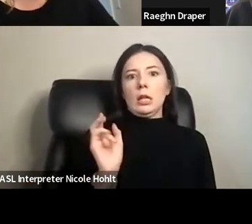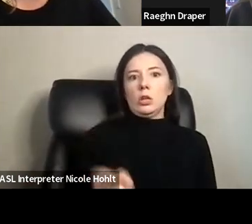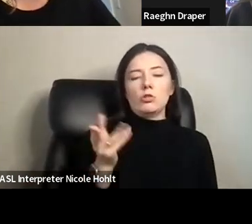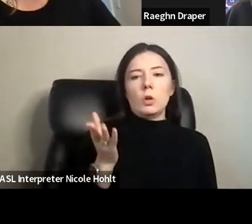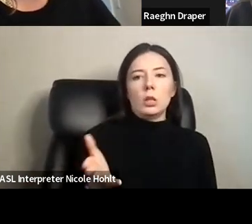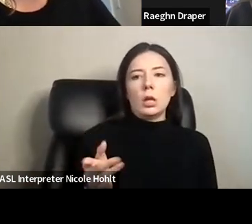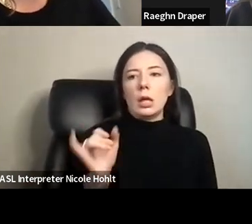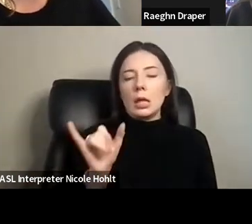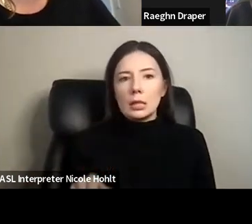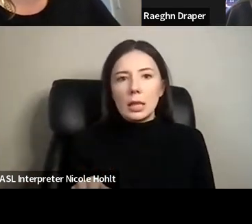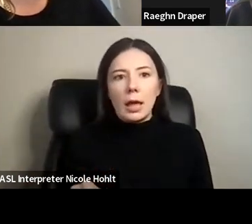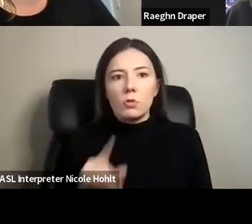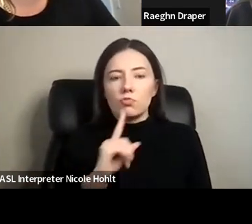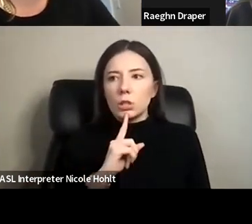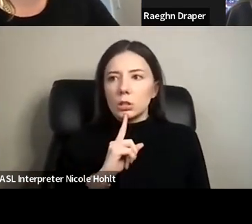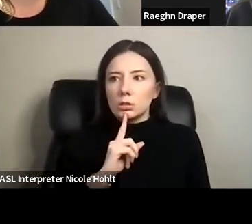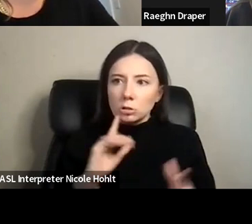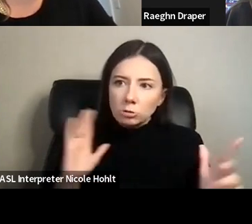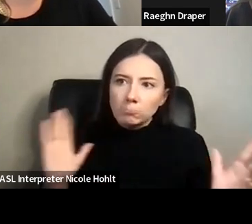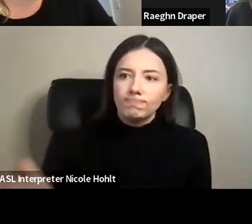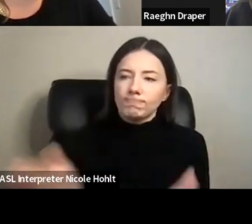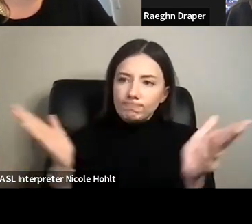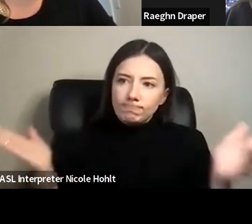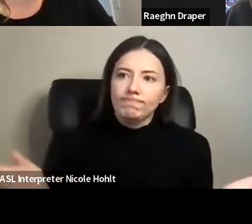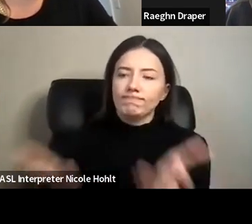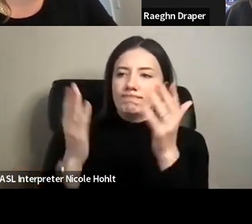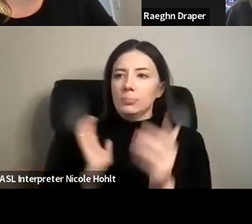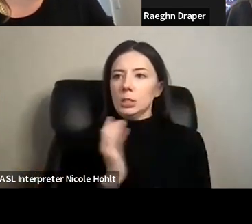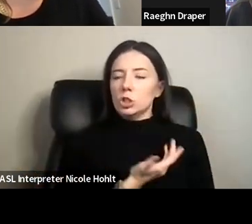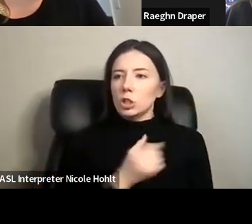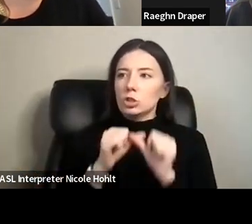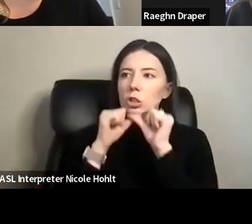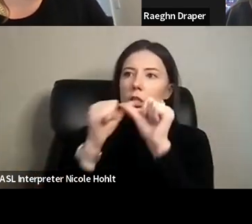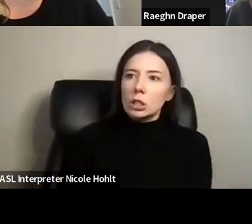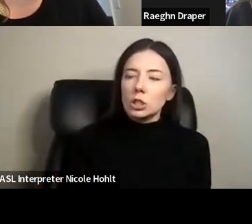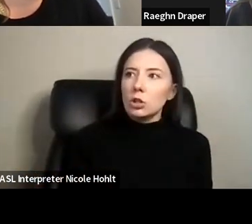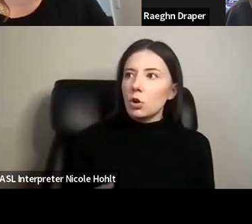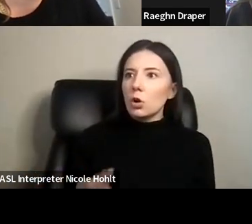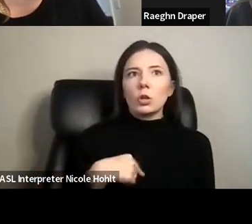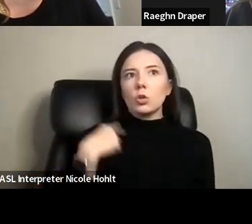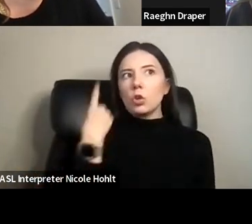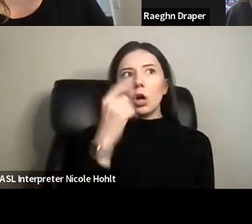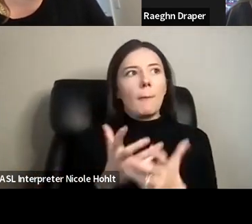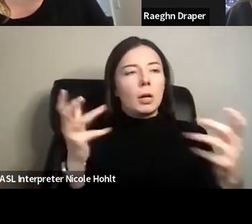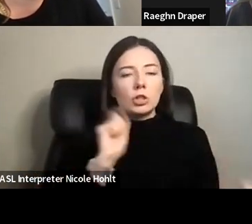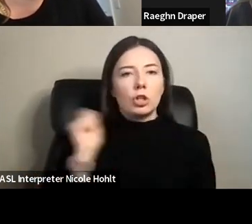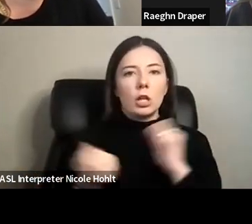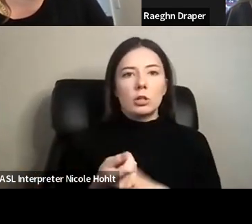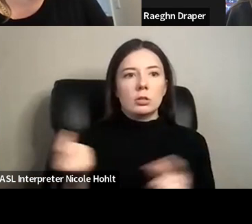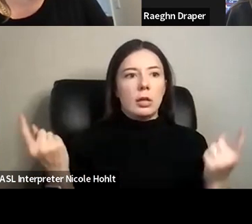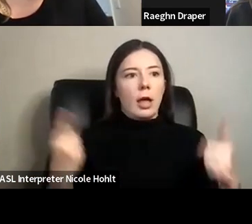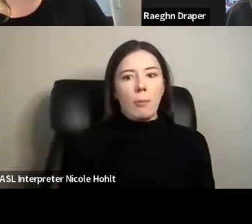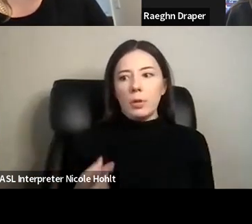that employs us to continue from that past to now to make this